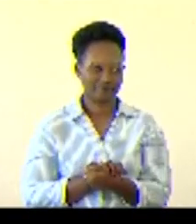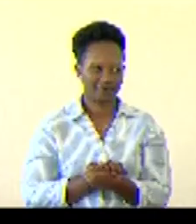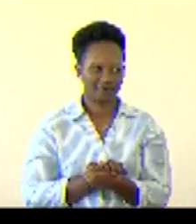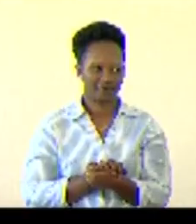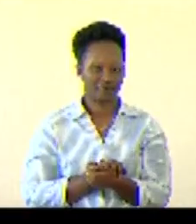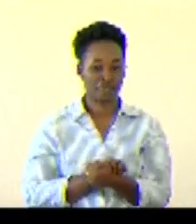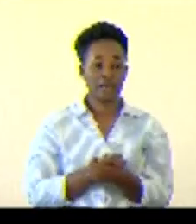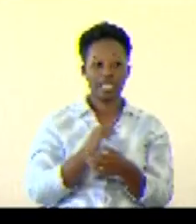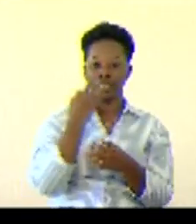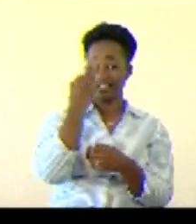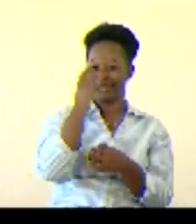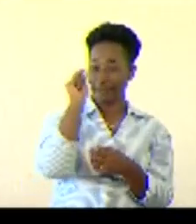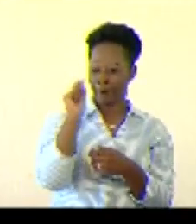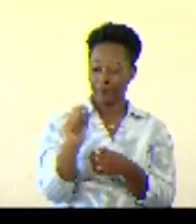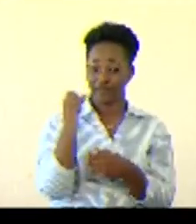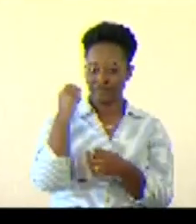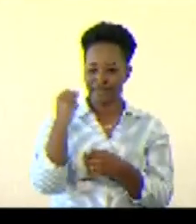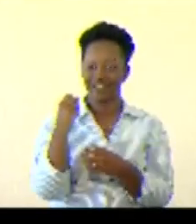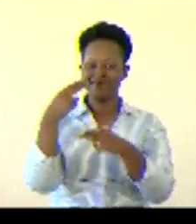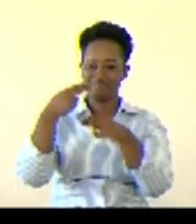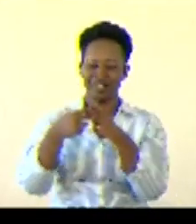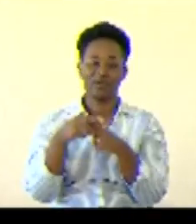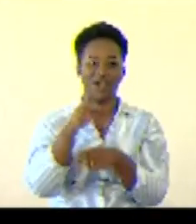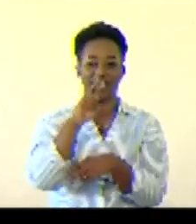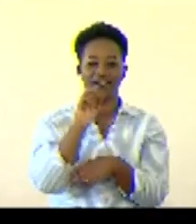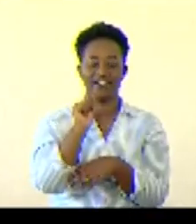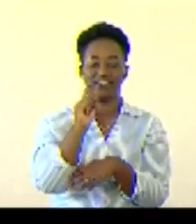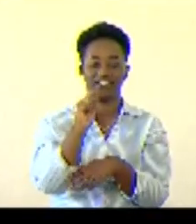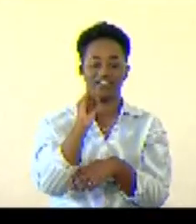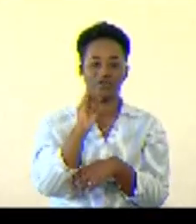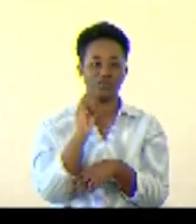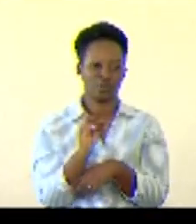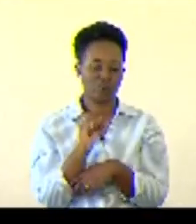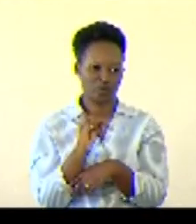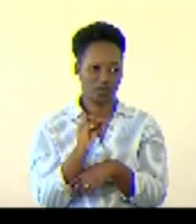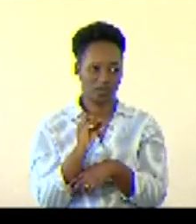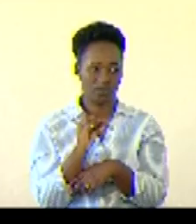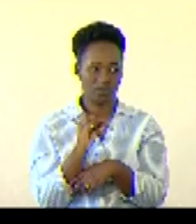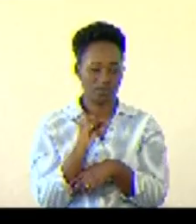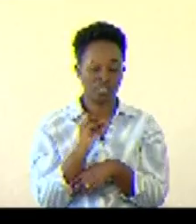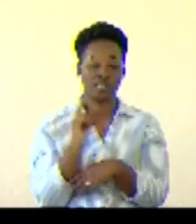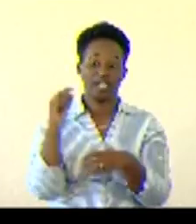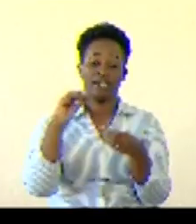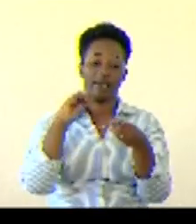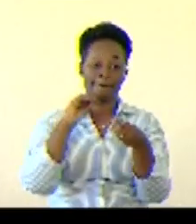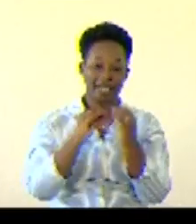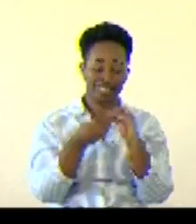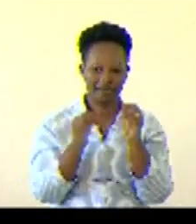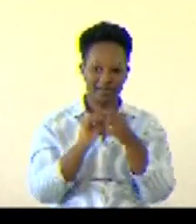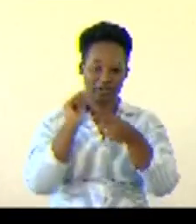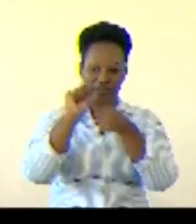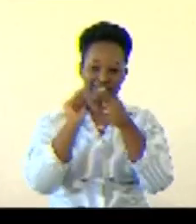This is a ratio. So a ratio is a mathematical fraction showing the relationship between or among variables.